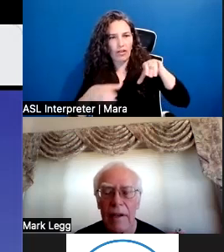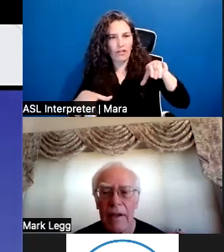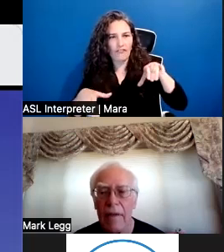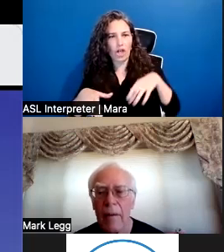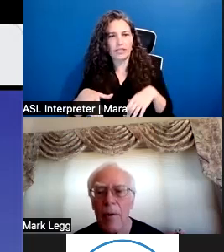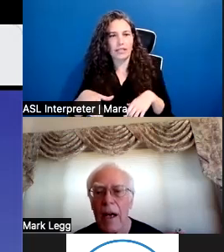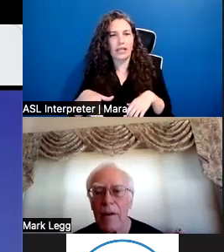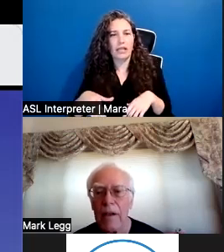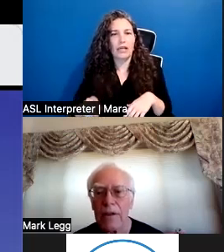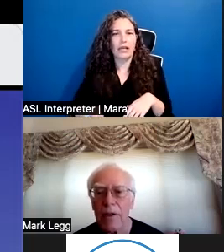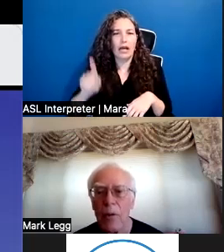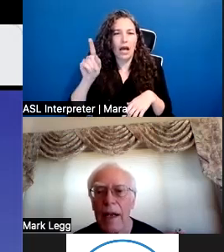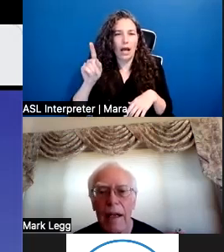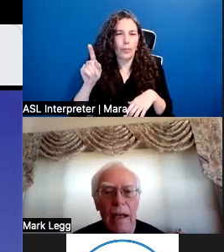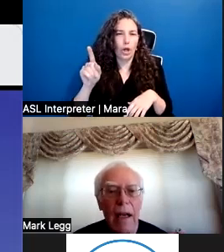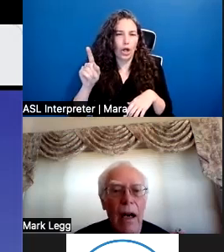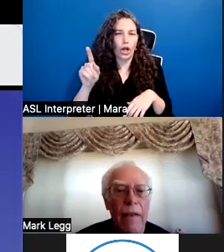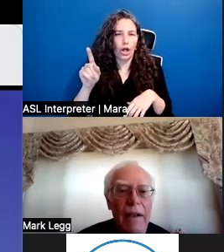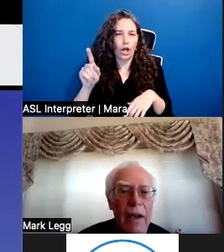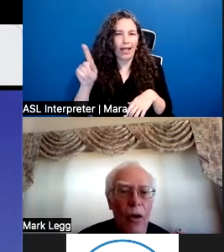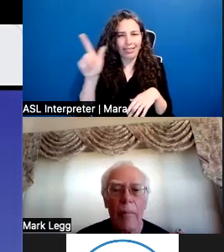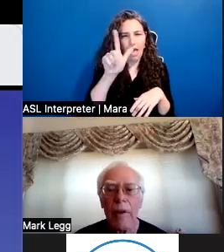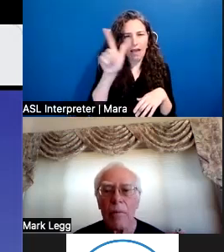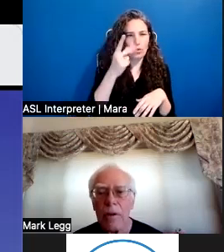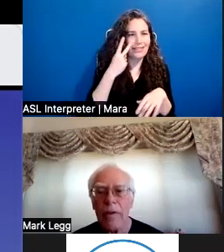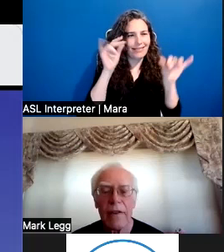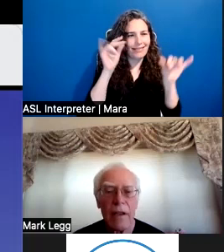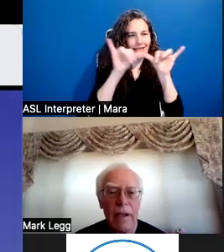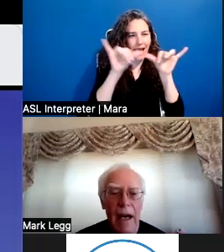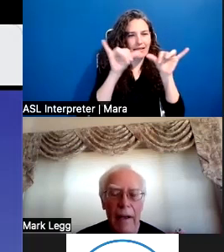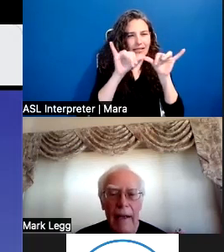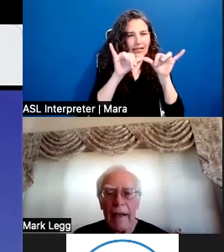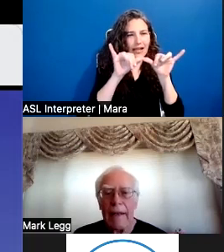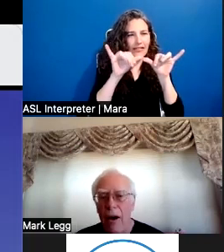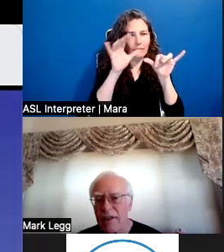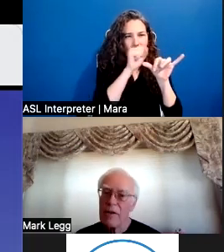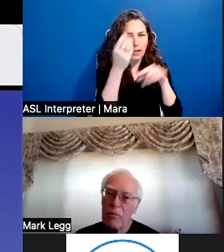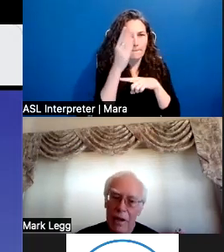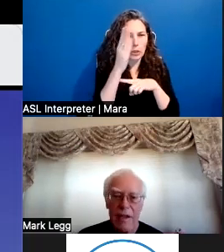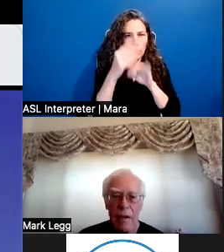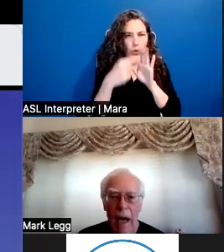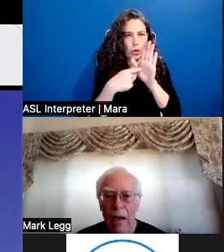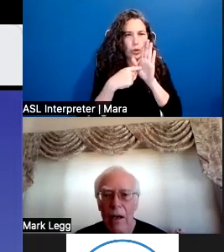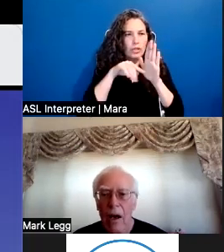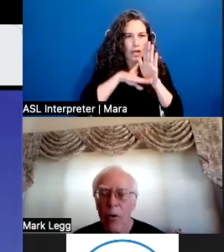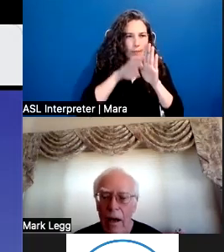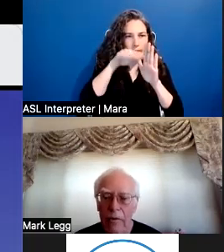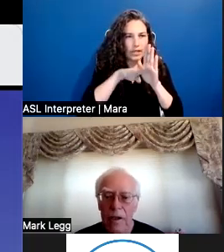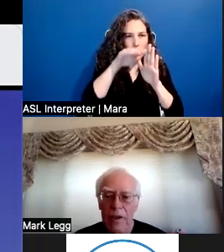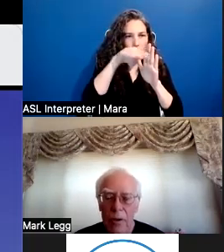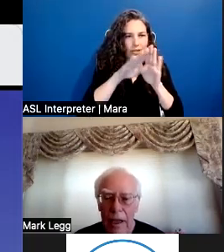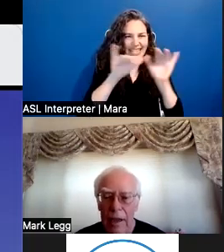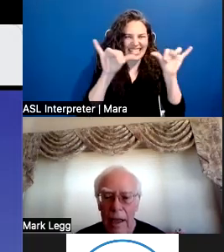for that is in the upper right figure. So the red are things that go up, and the blue are things that go down. Now, is this a realistic model?